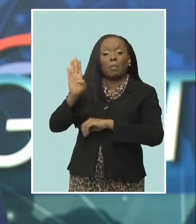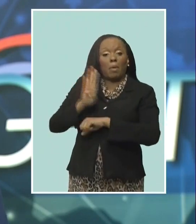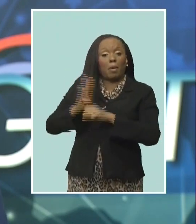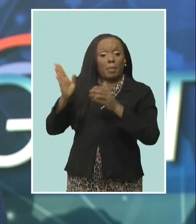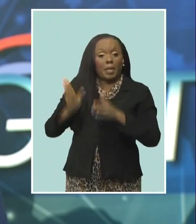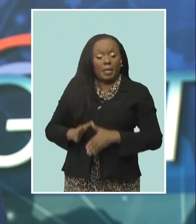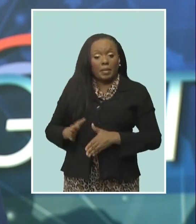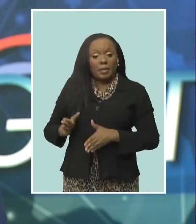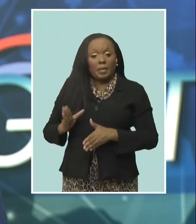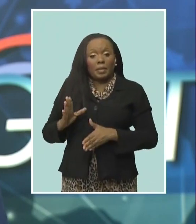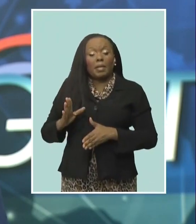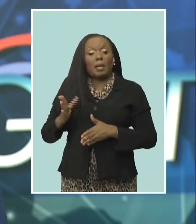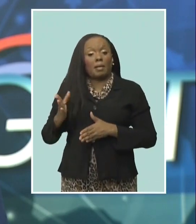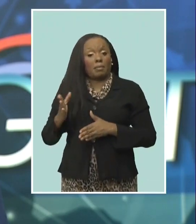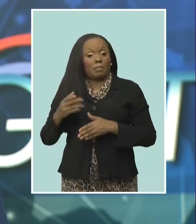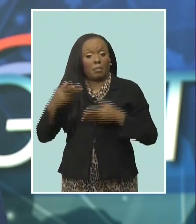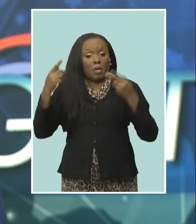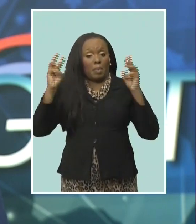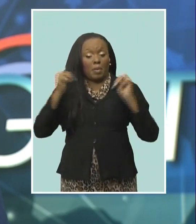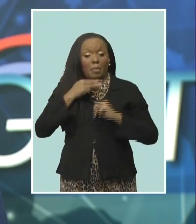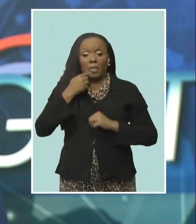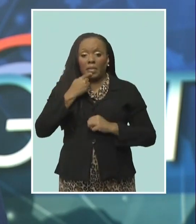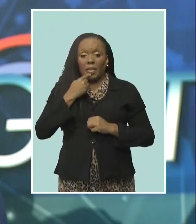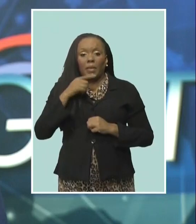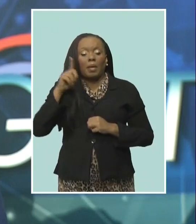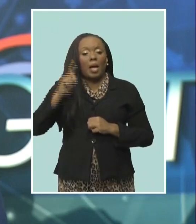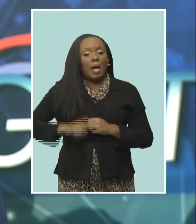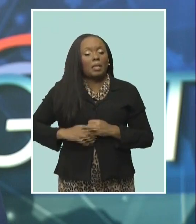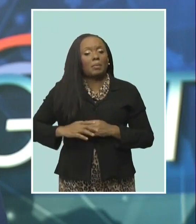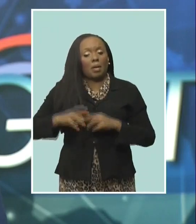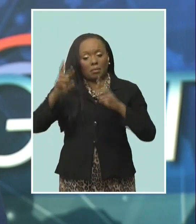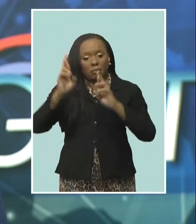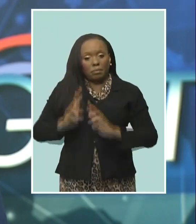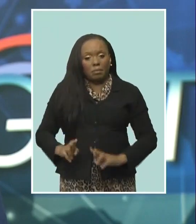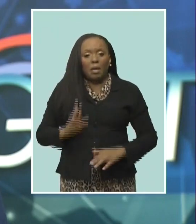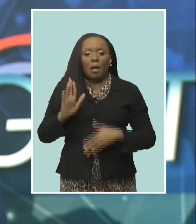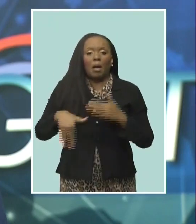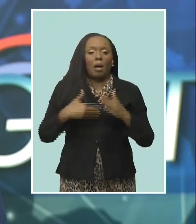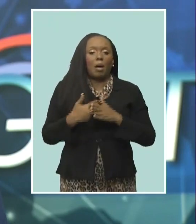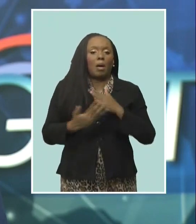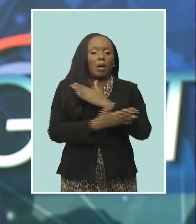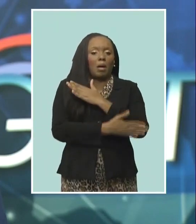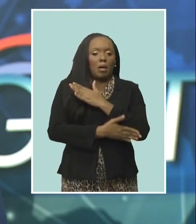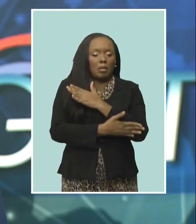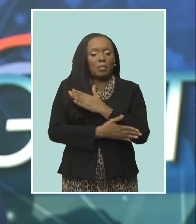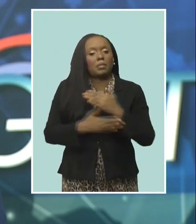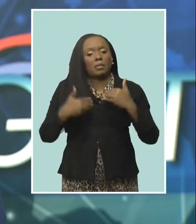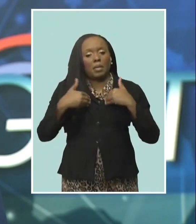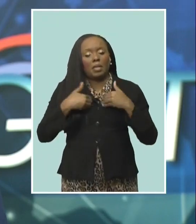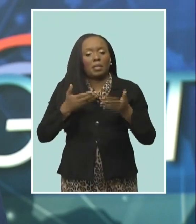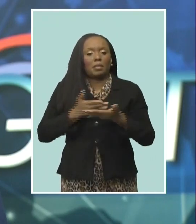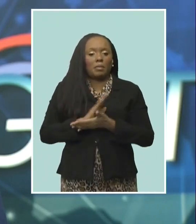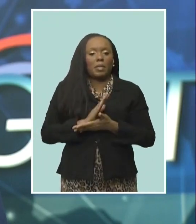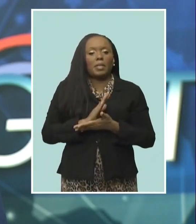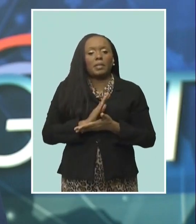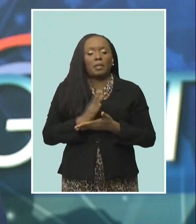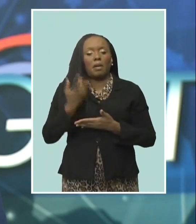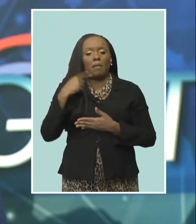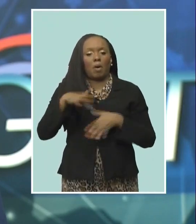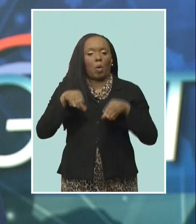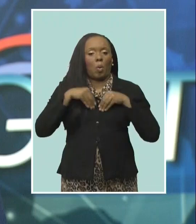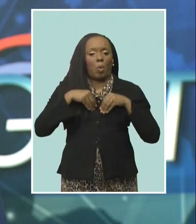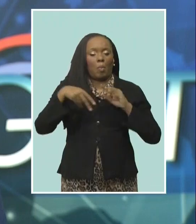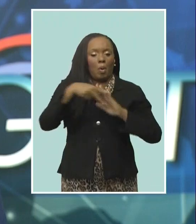This is according to Prime Minister Mia Motley. She says every sovereign nation has a right to pursue its own policies and protect its